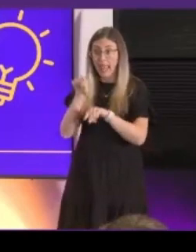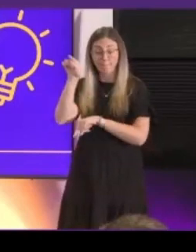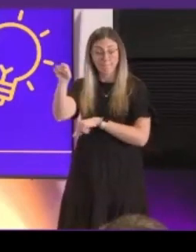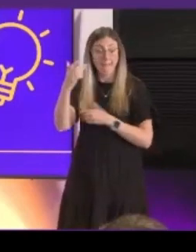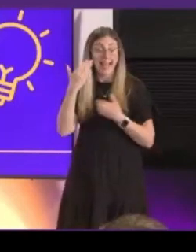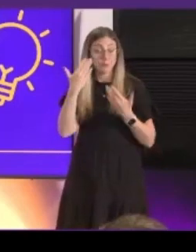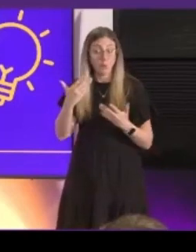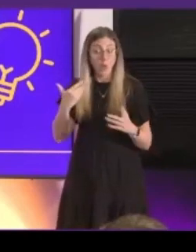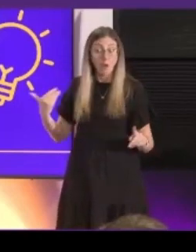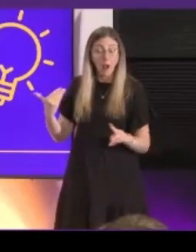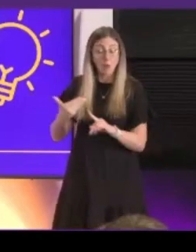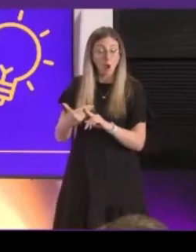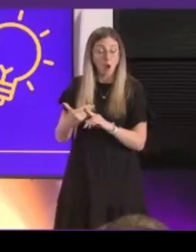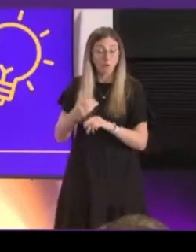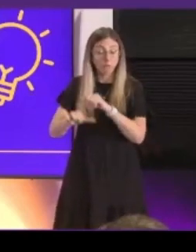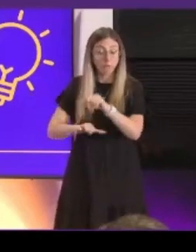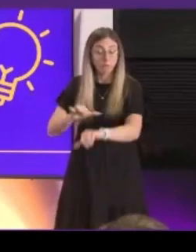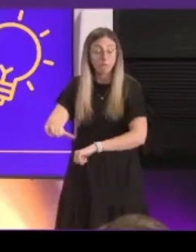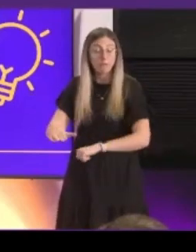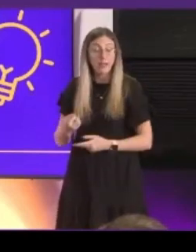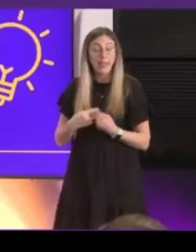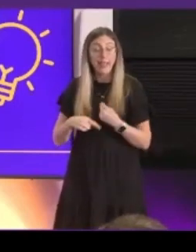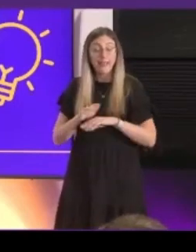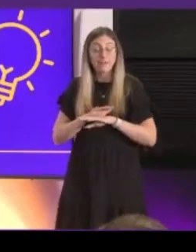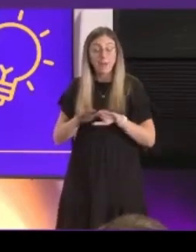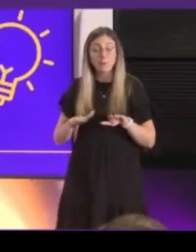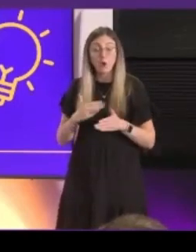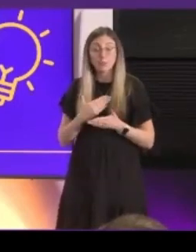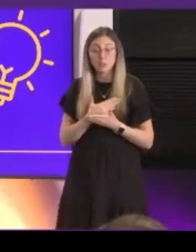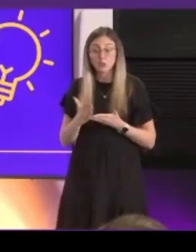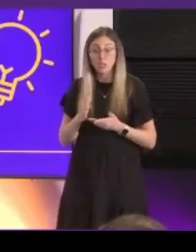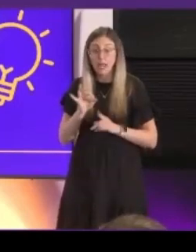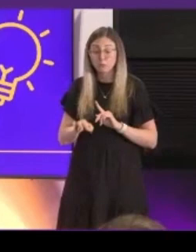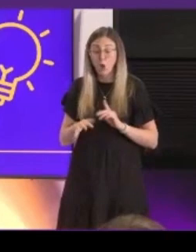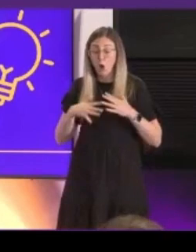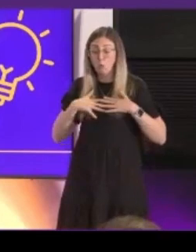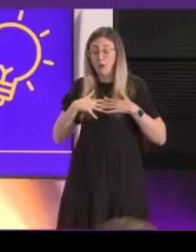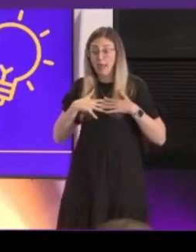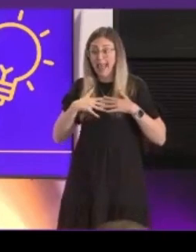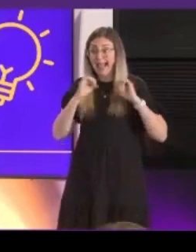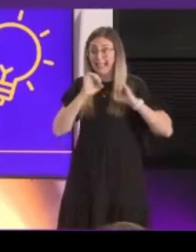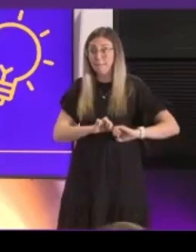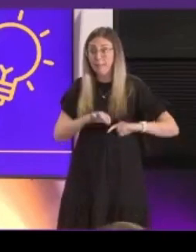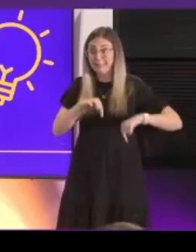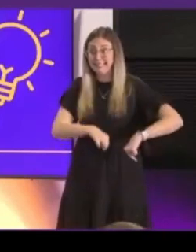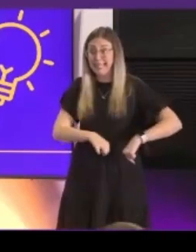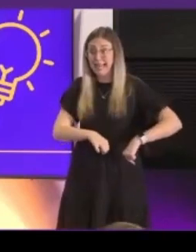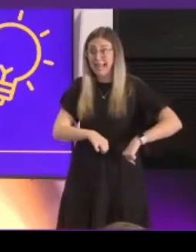don't know how long it'll take. If I'm not at TechShare Pro, it's because I've made this commitment and the bank doesn't know